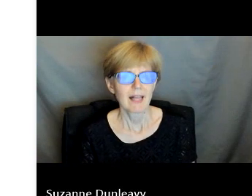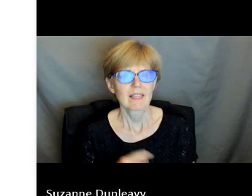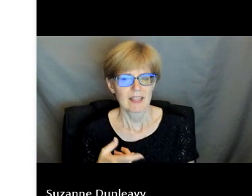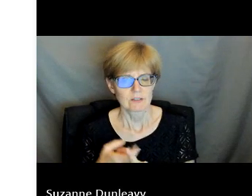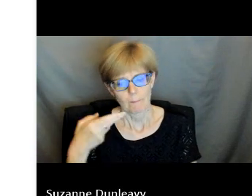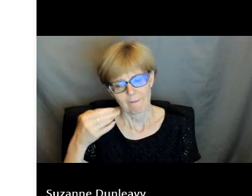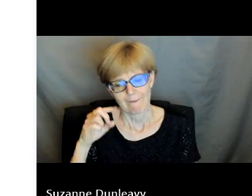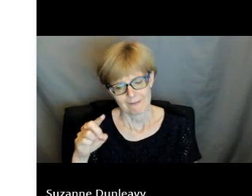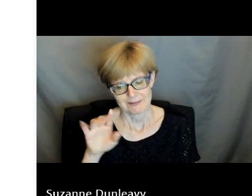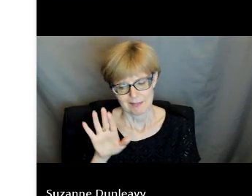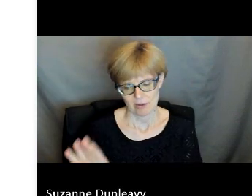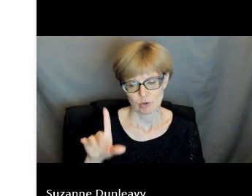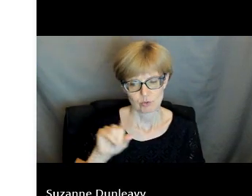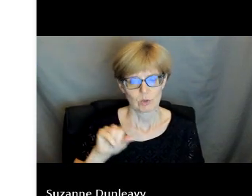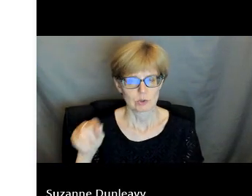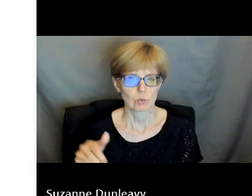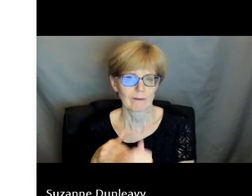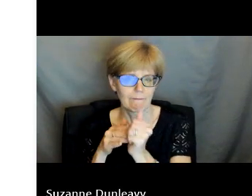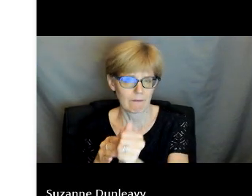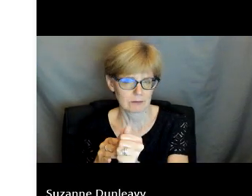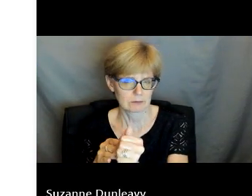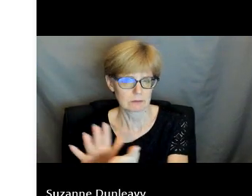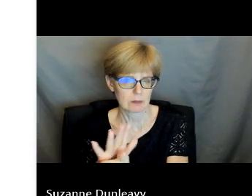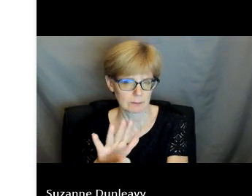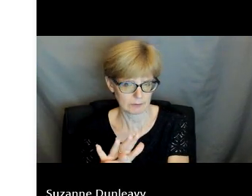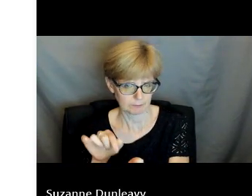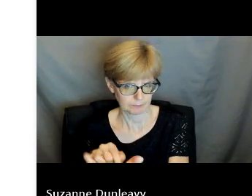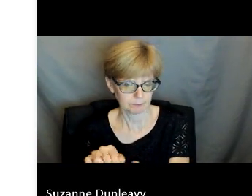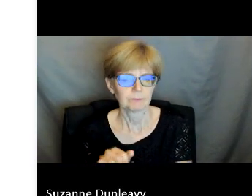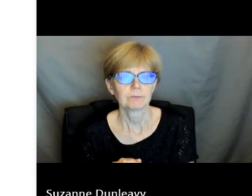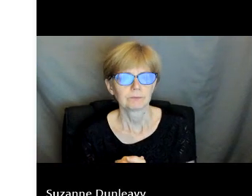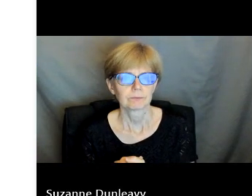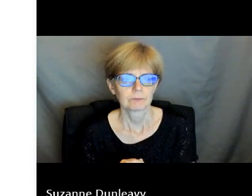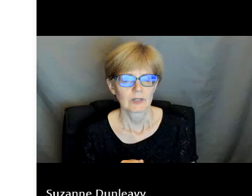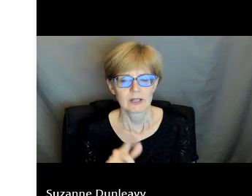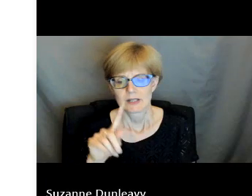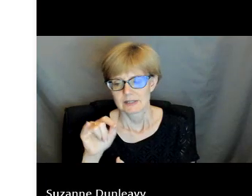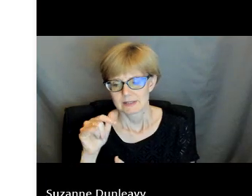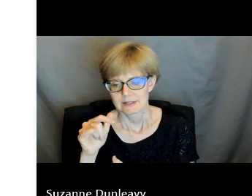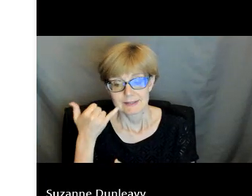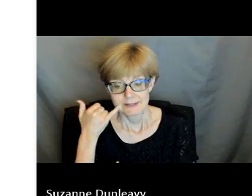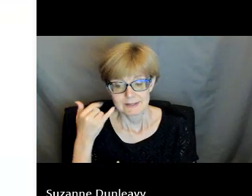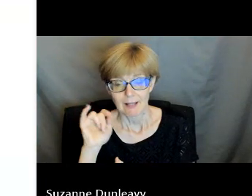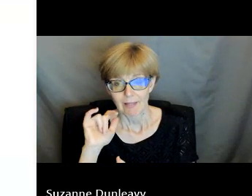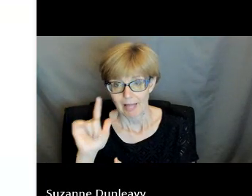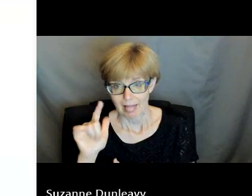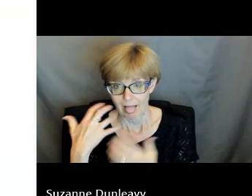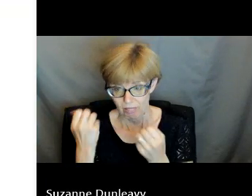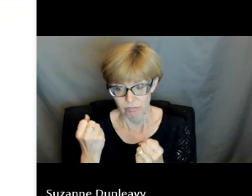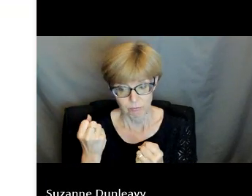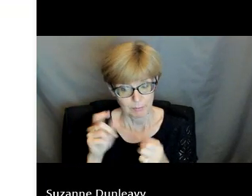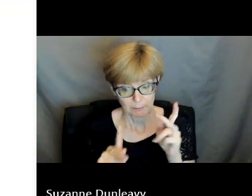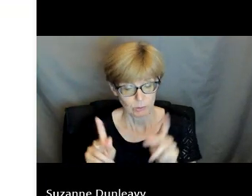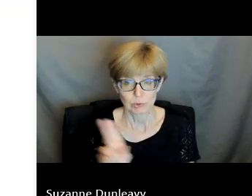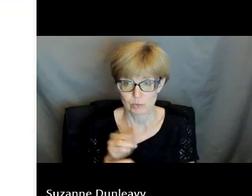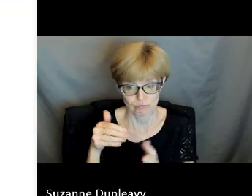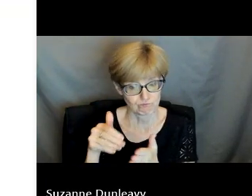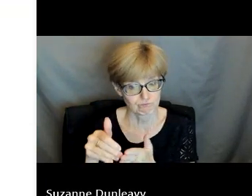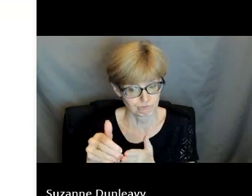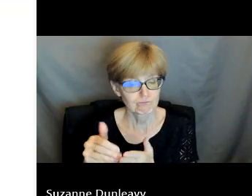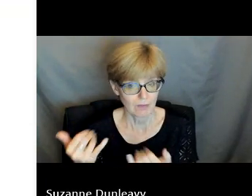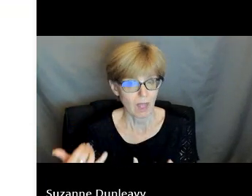guidance. So teletherapy, telehealth, that's a service that's used today more than ever.